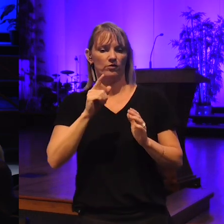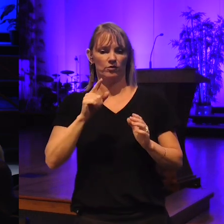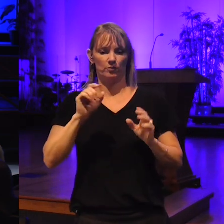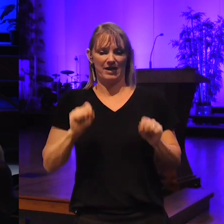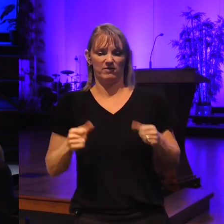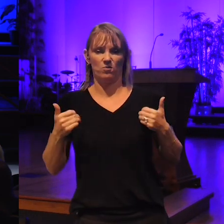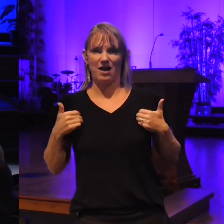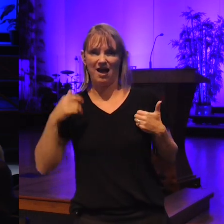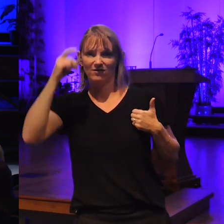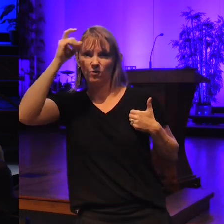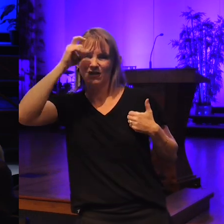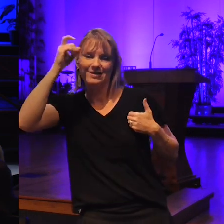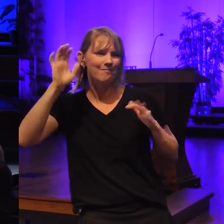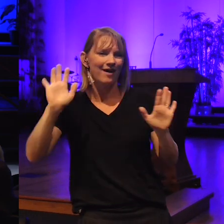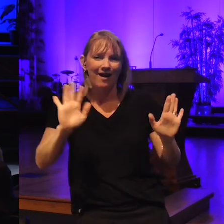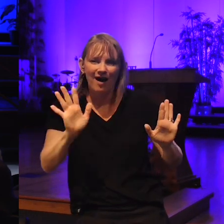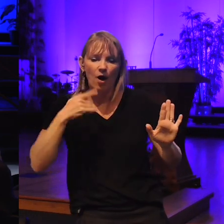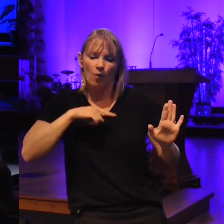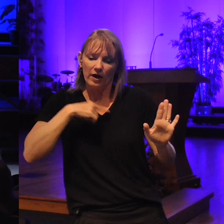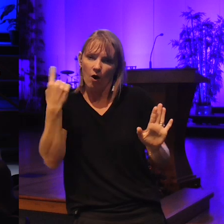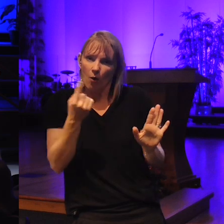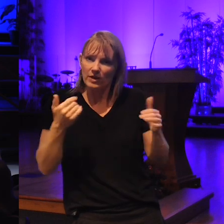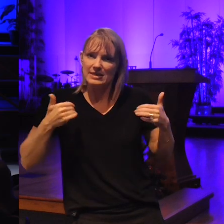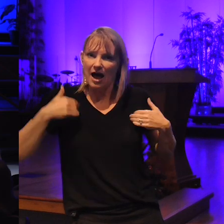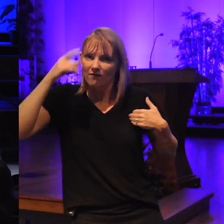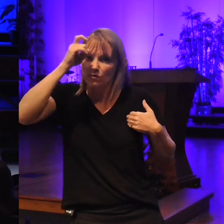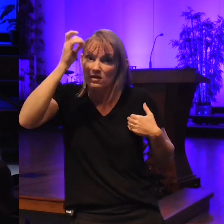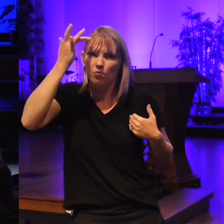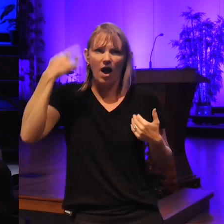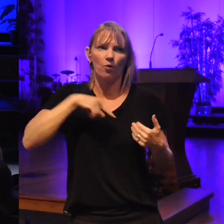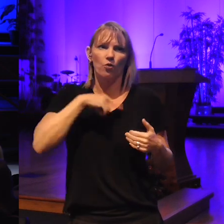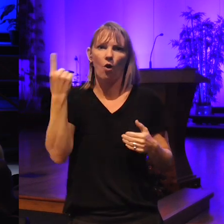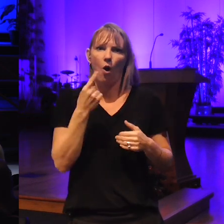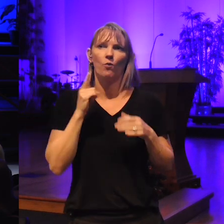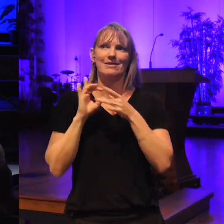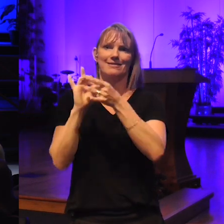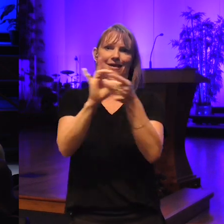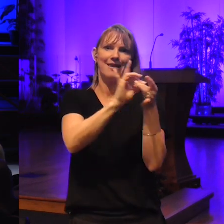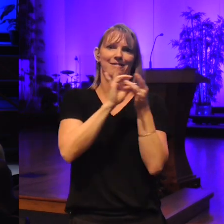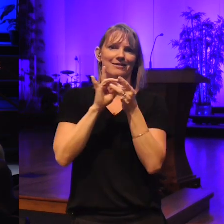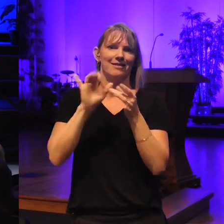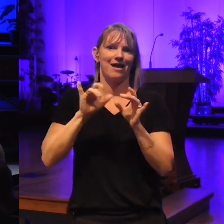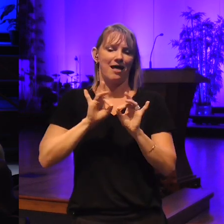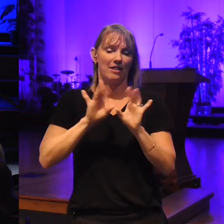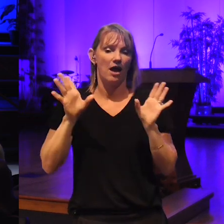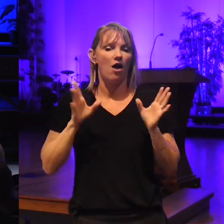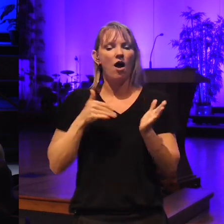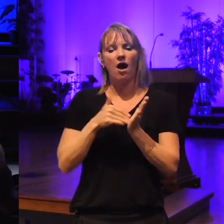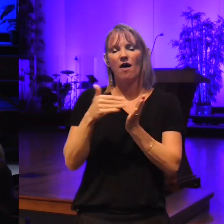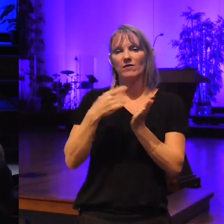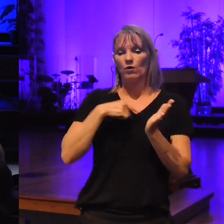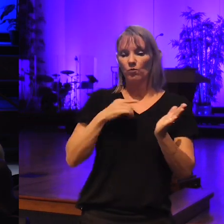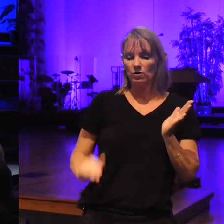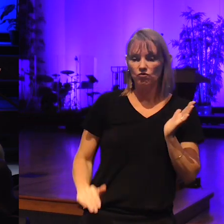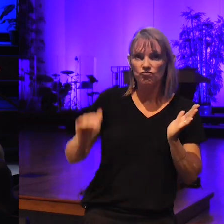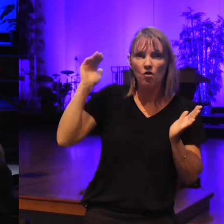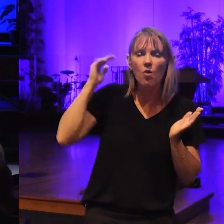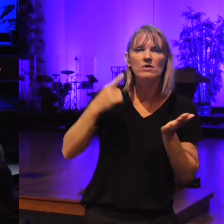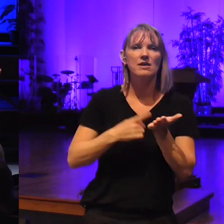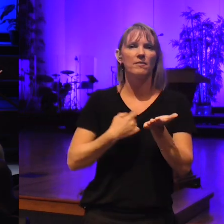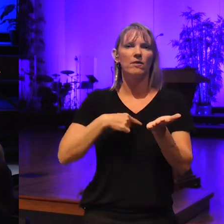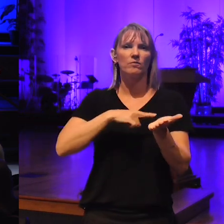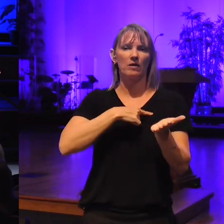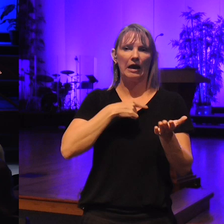We always have wisdom because we're connected in that light. Many times as we grow on the path, sometimes we stumble